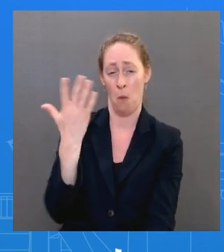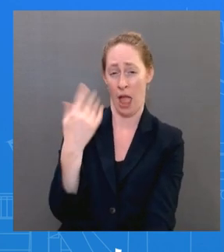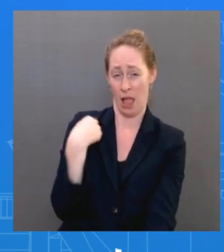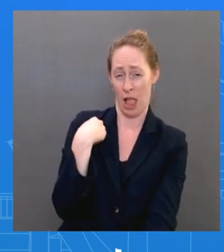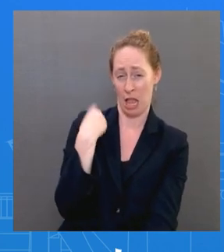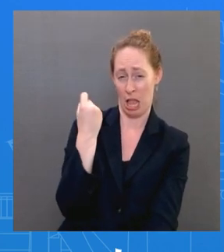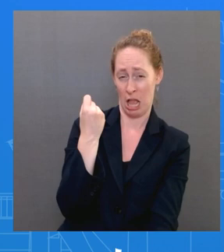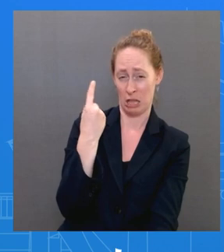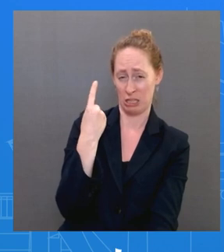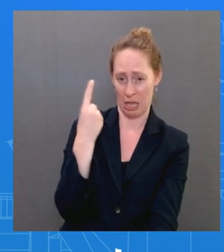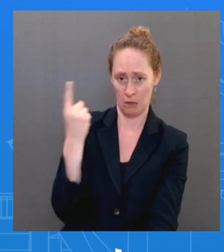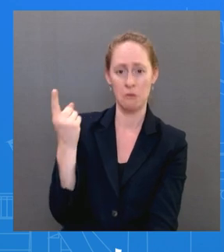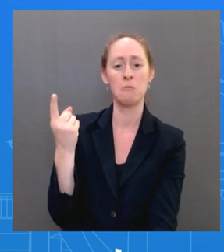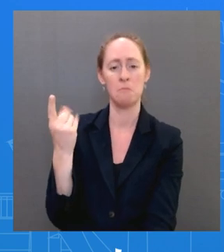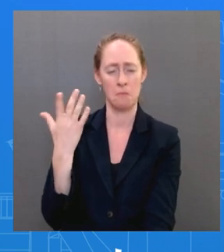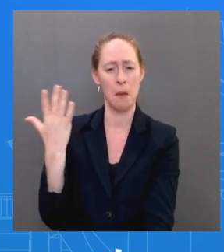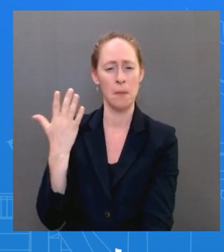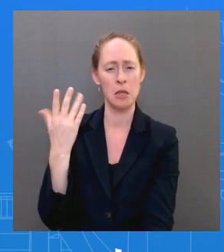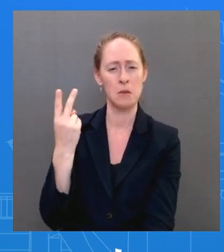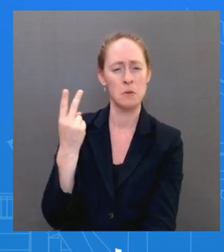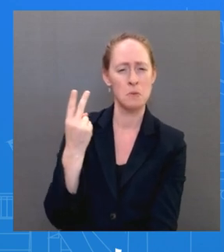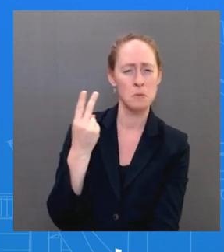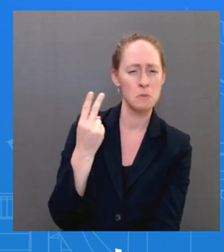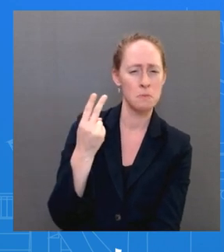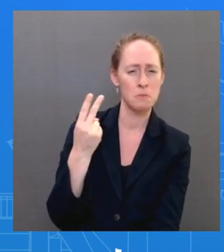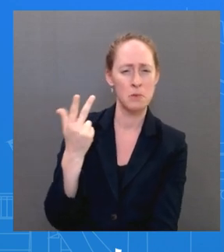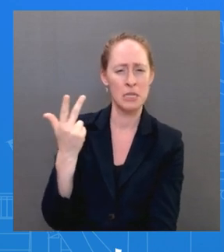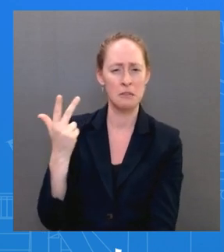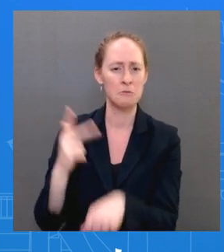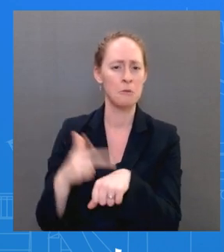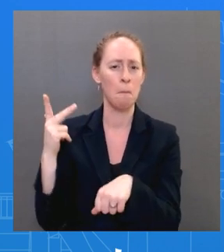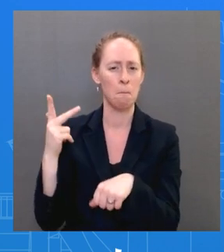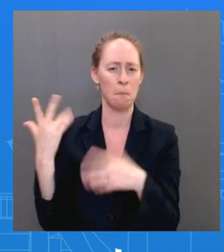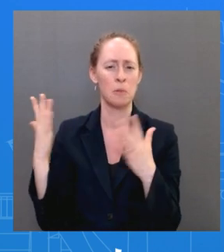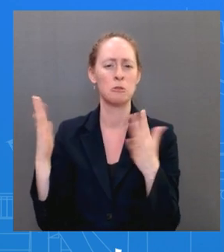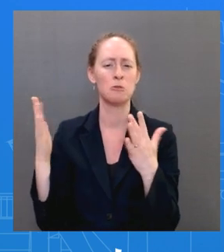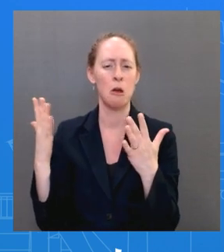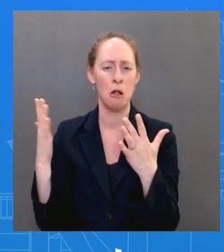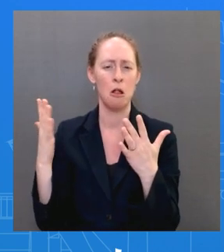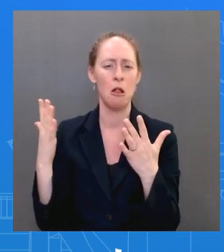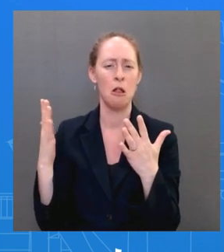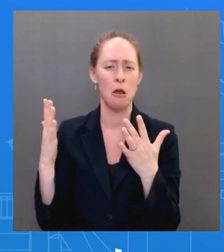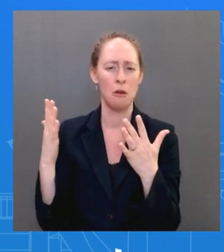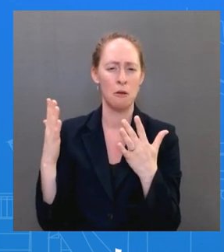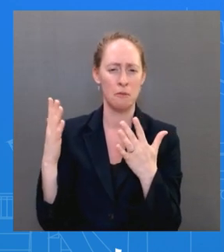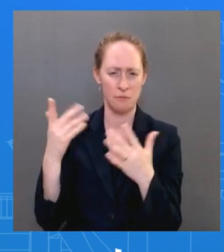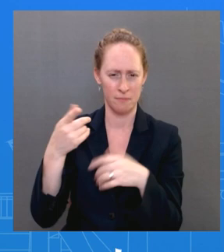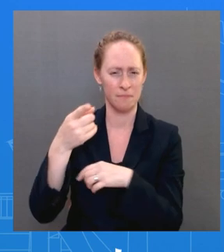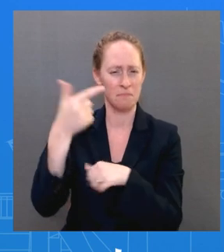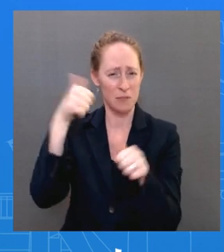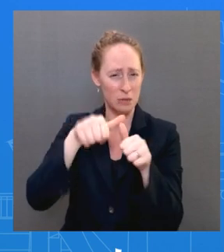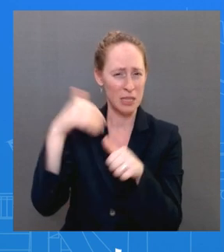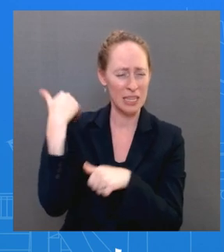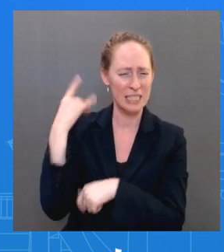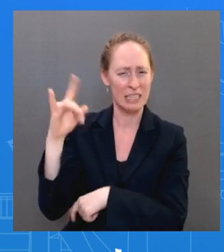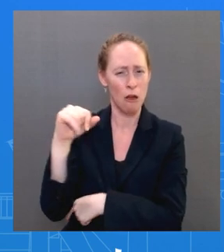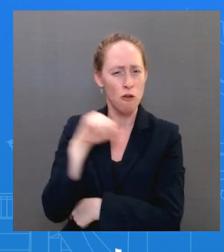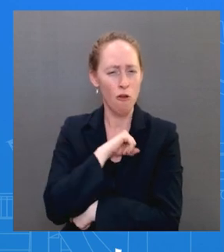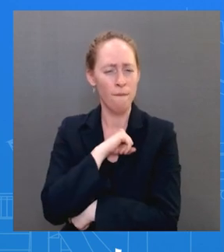got a cough. And I mentioned this yesterday, it's in the Dr. O'Connor's note. Oftentimes when people get viral syndromes and they get a